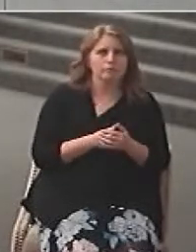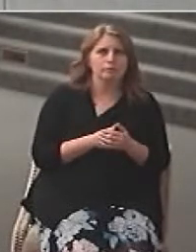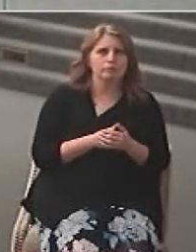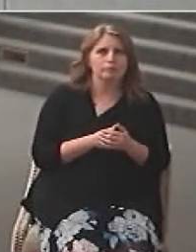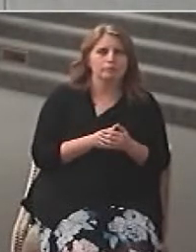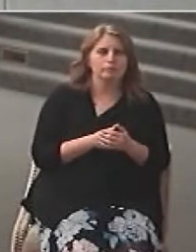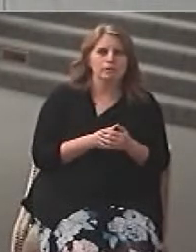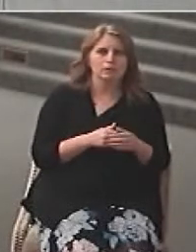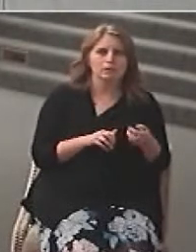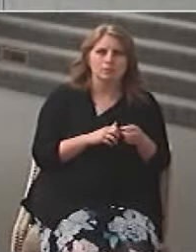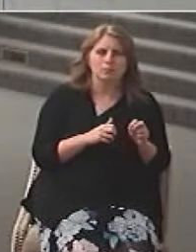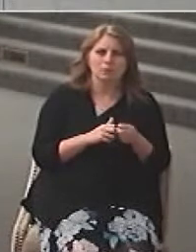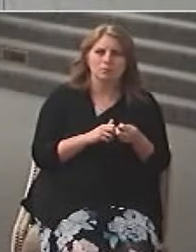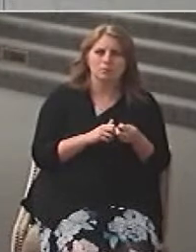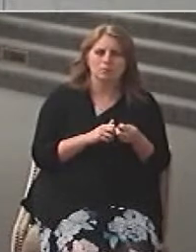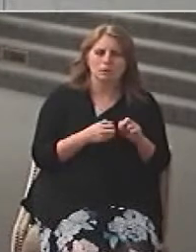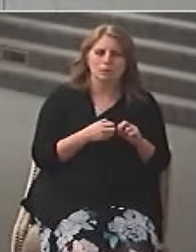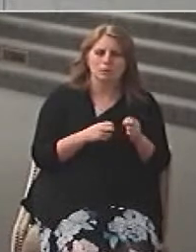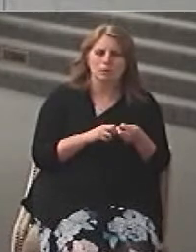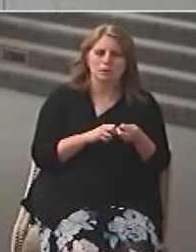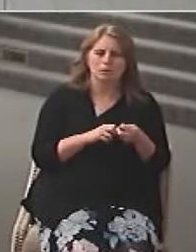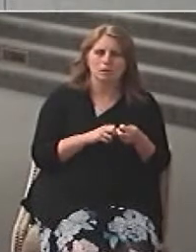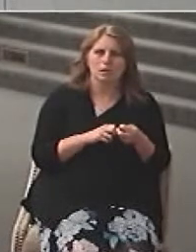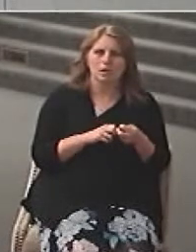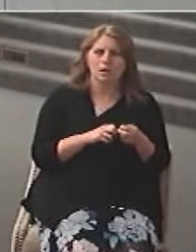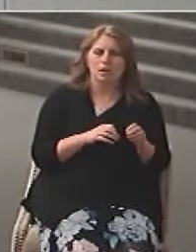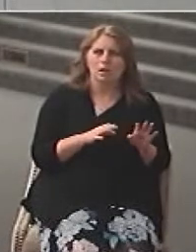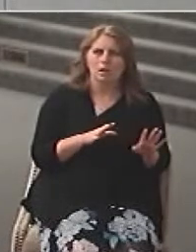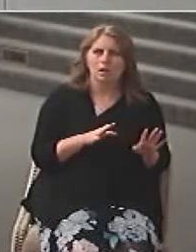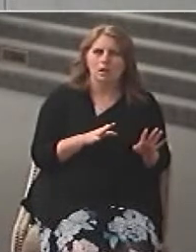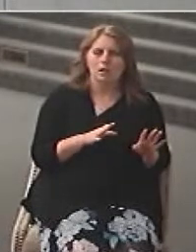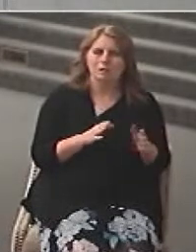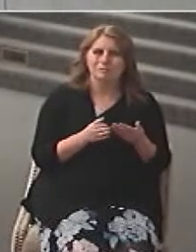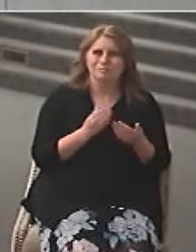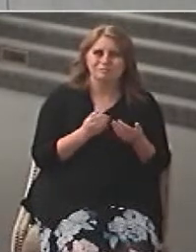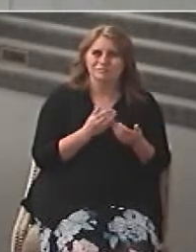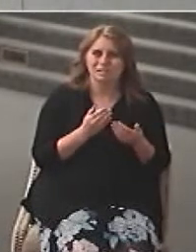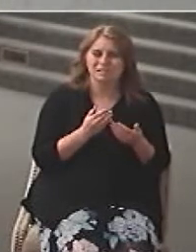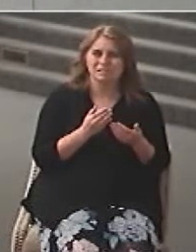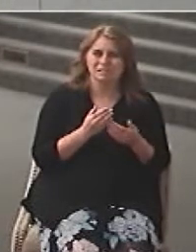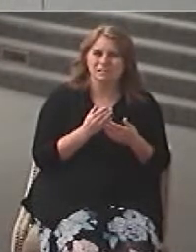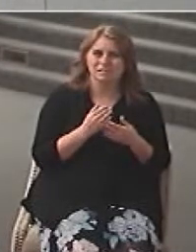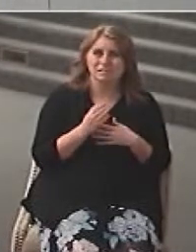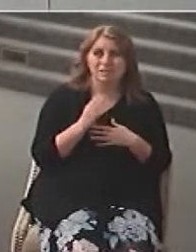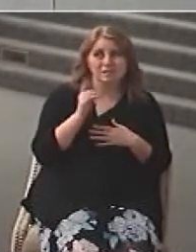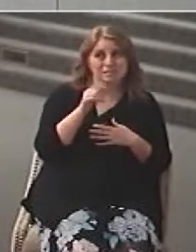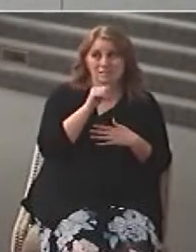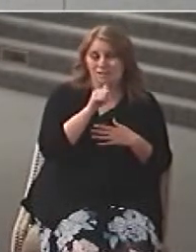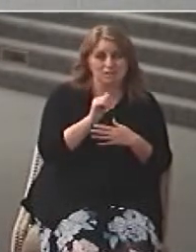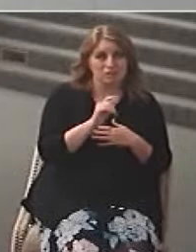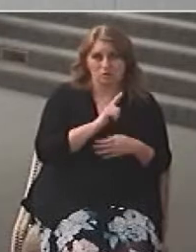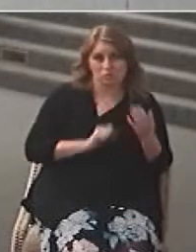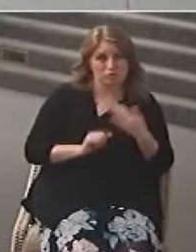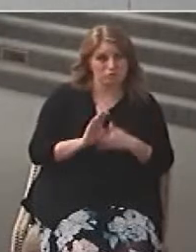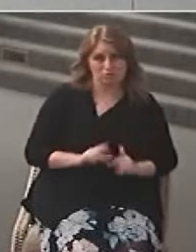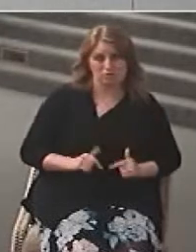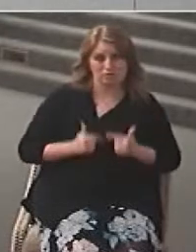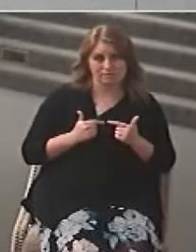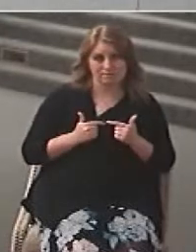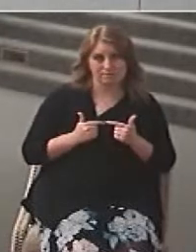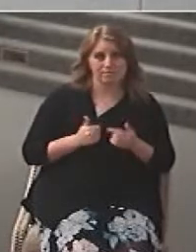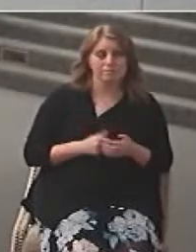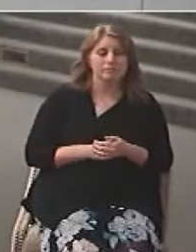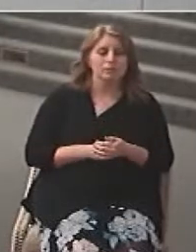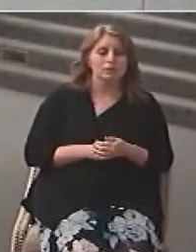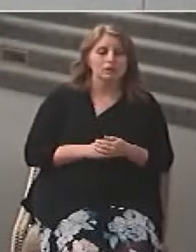The issue is the fact that, plain and simple, He's not the Lord of your life. When